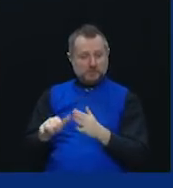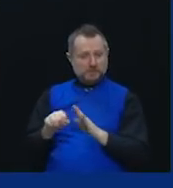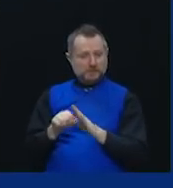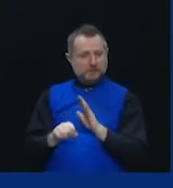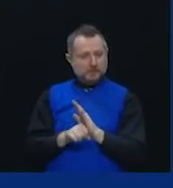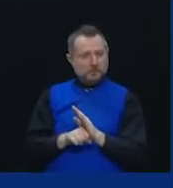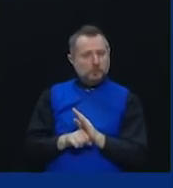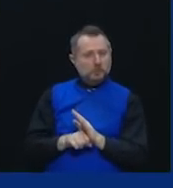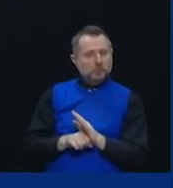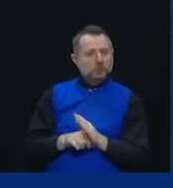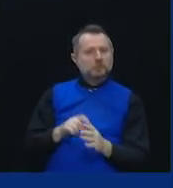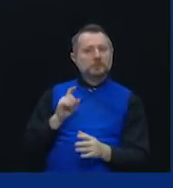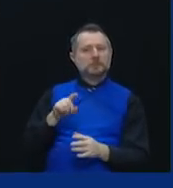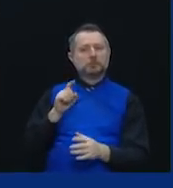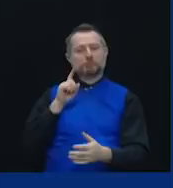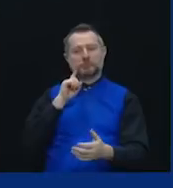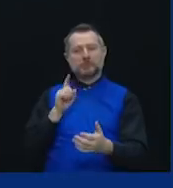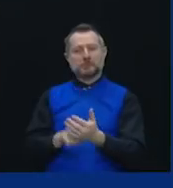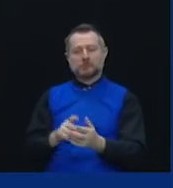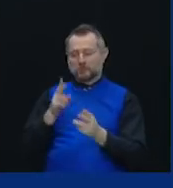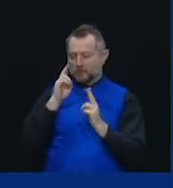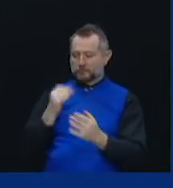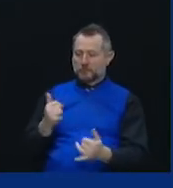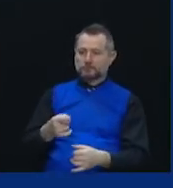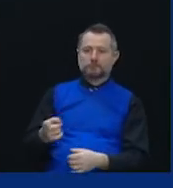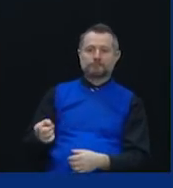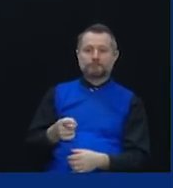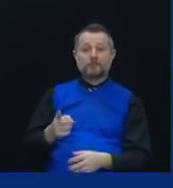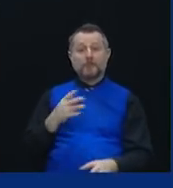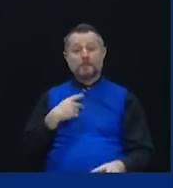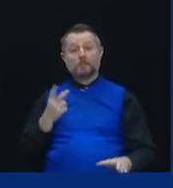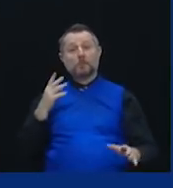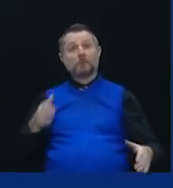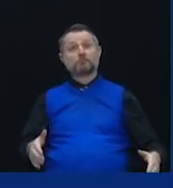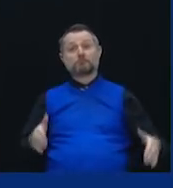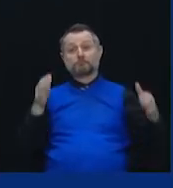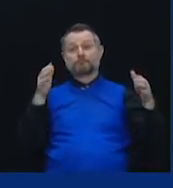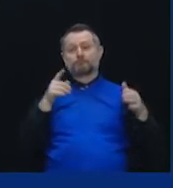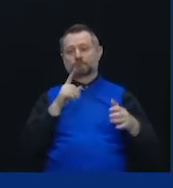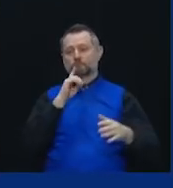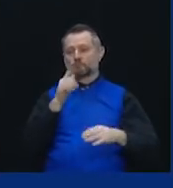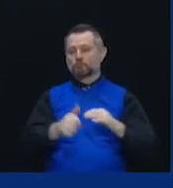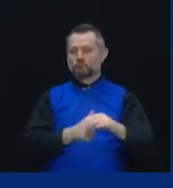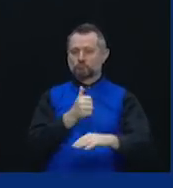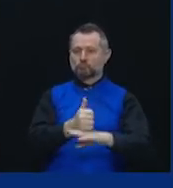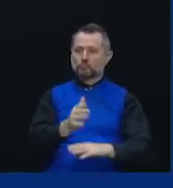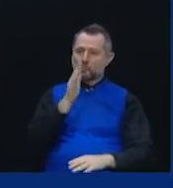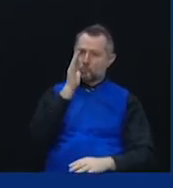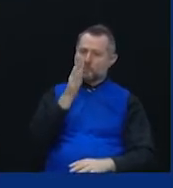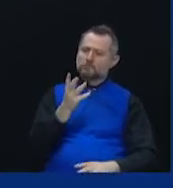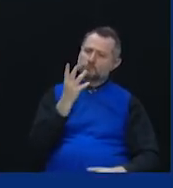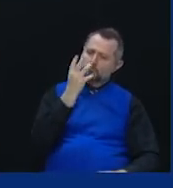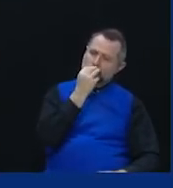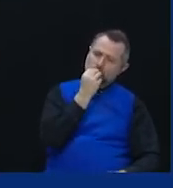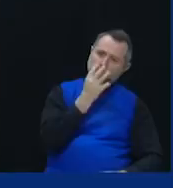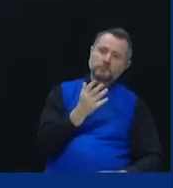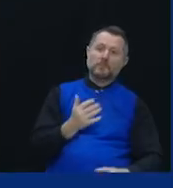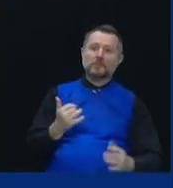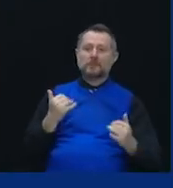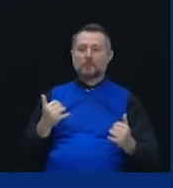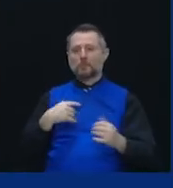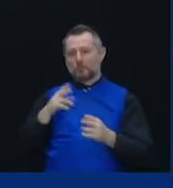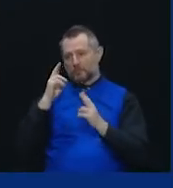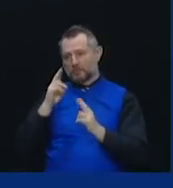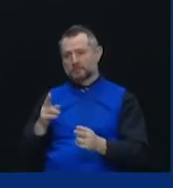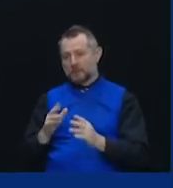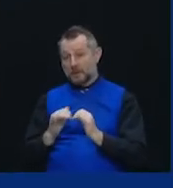them today. The memorial will be beautiful. Honor them today by getting